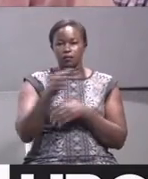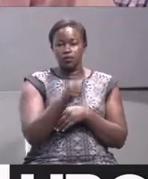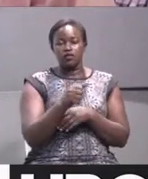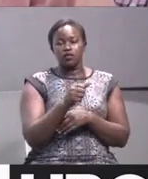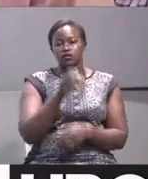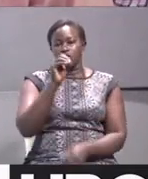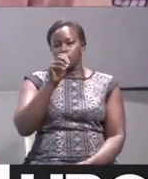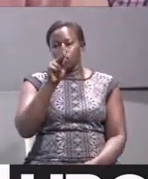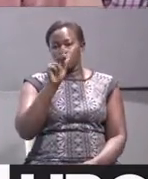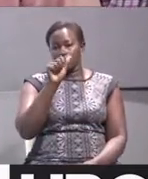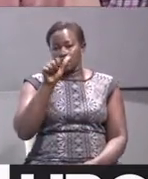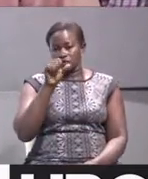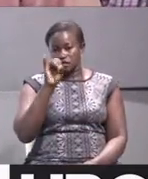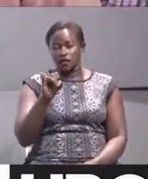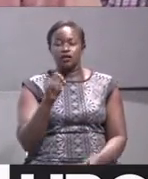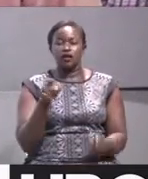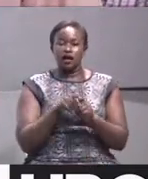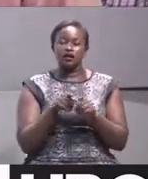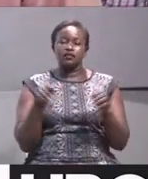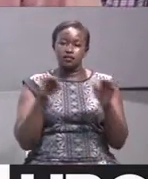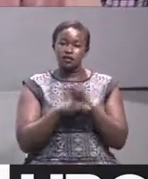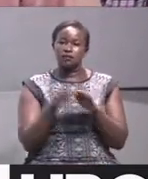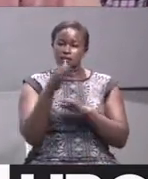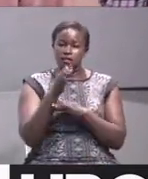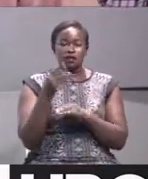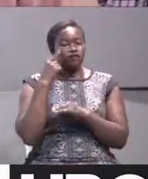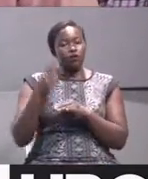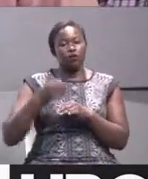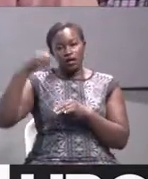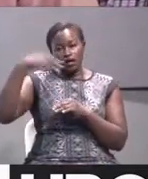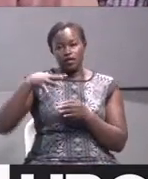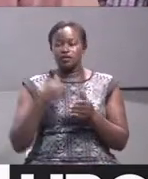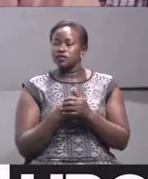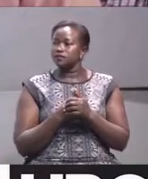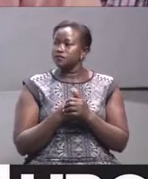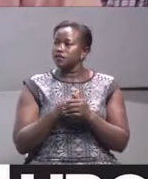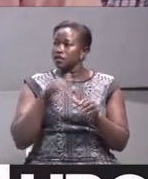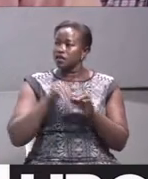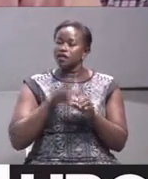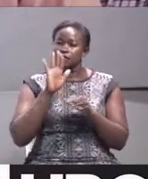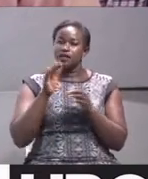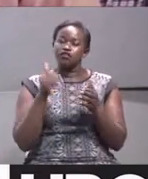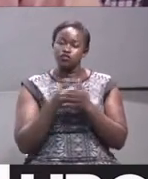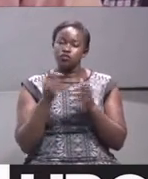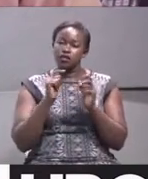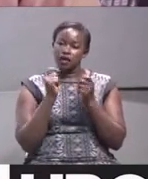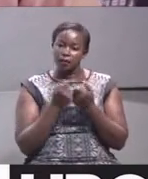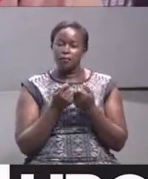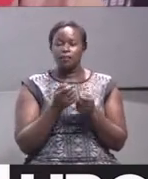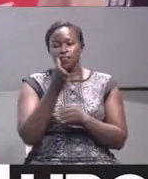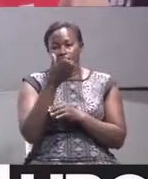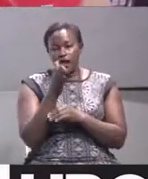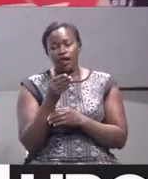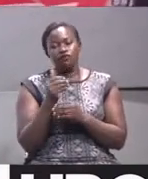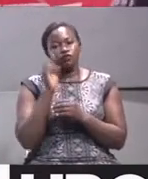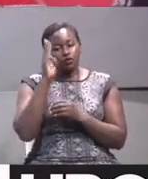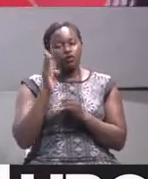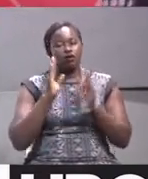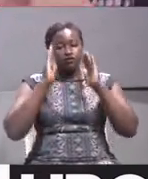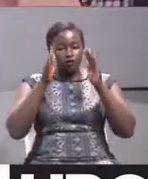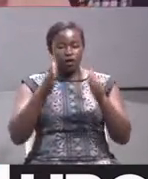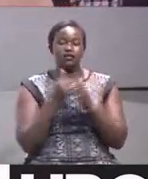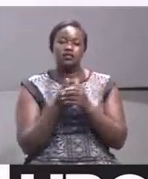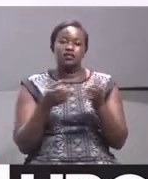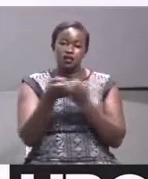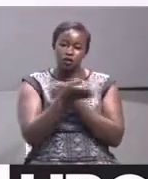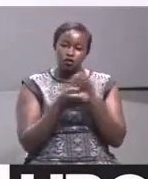Opolot as Minister of State for Energy. In his new term, the minister is to focus on